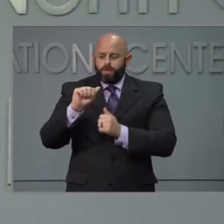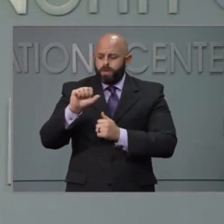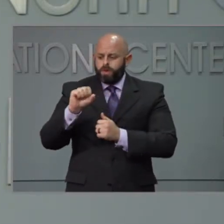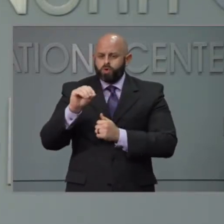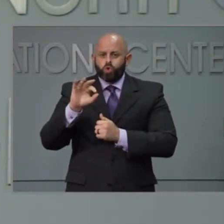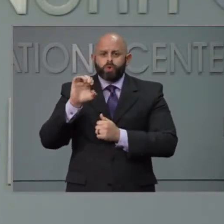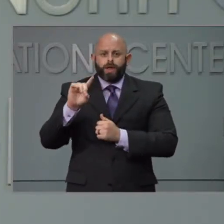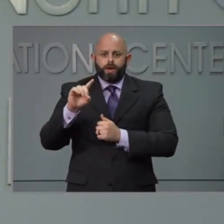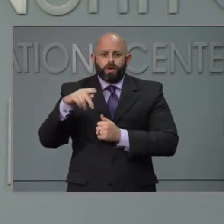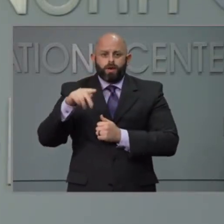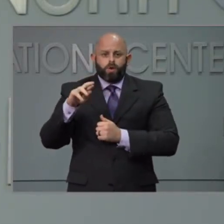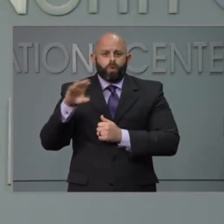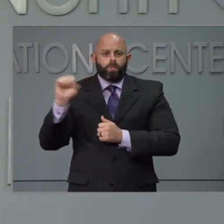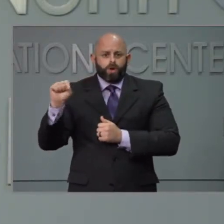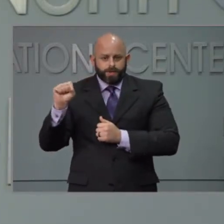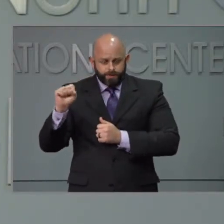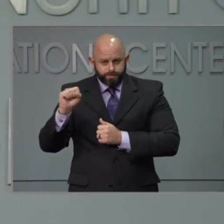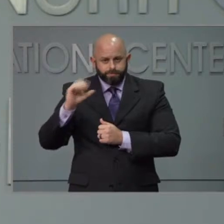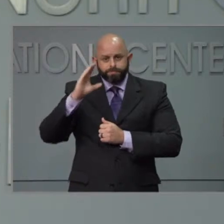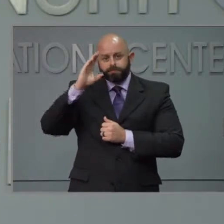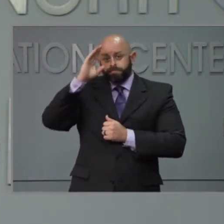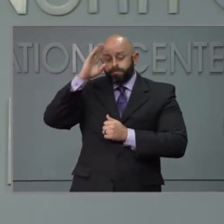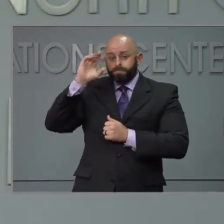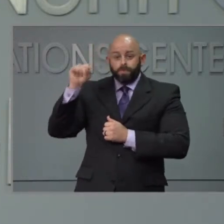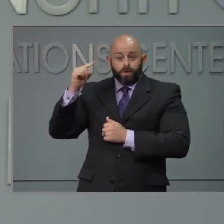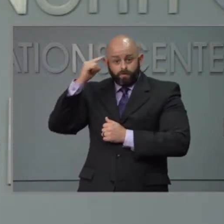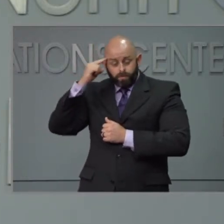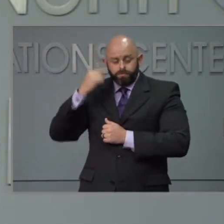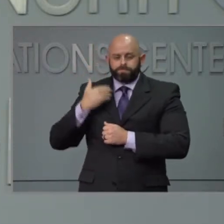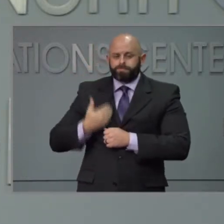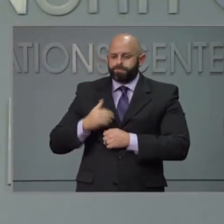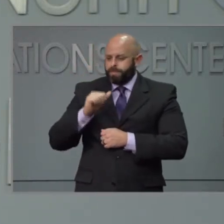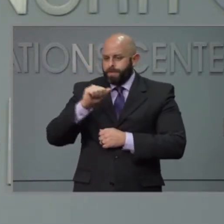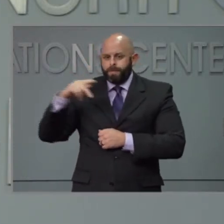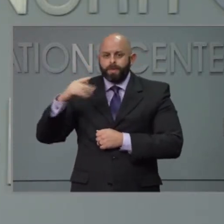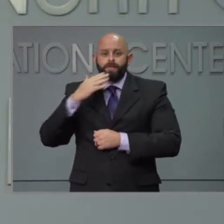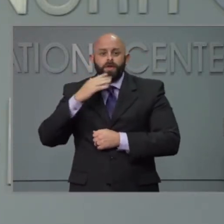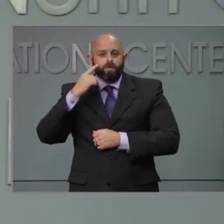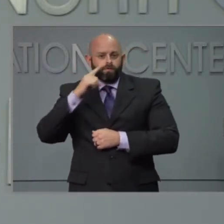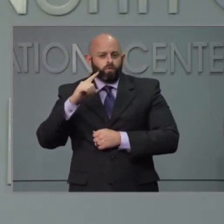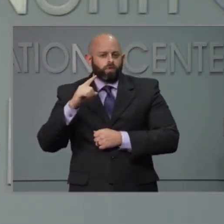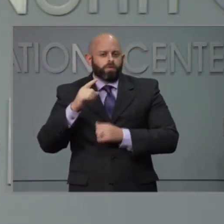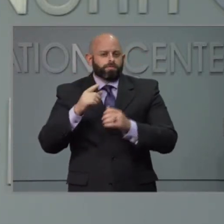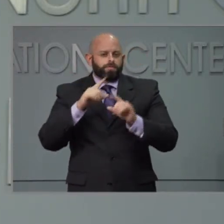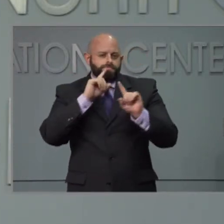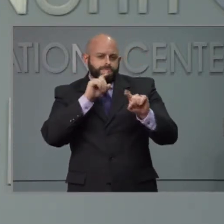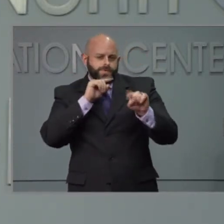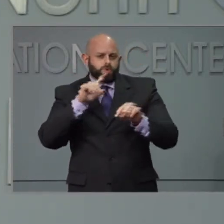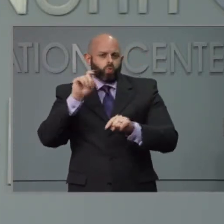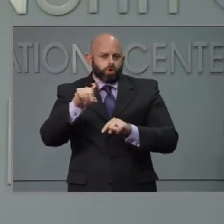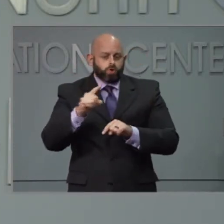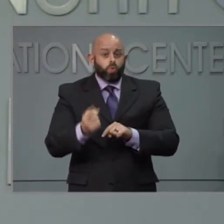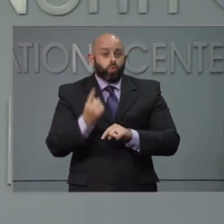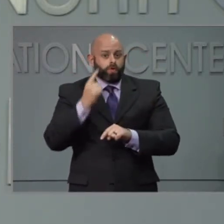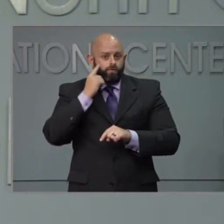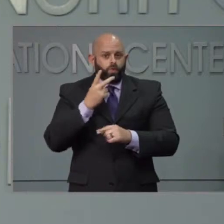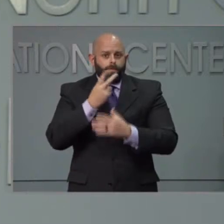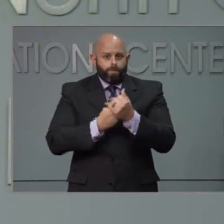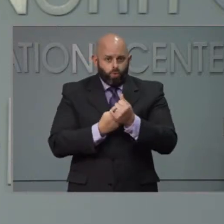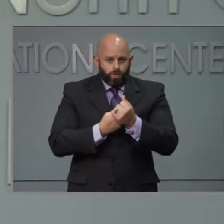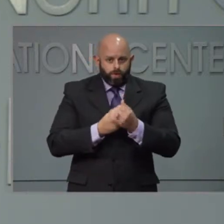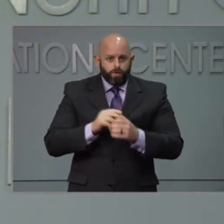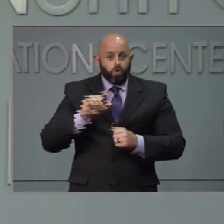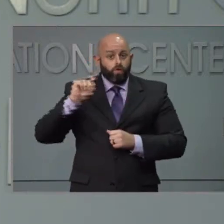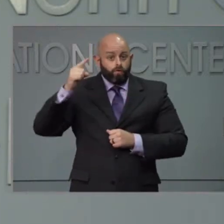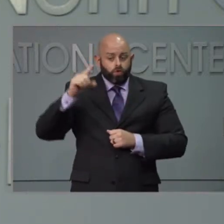Hi, Governor. Hi, Dr. Cohen. Brian Anderson here with the Associated Press. Thanks for the time. I had a question for both of you. First, for Dr.